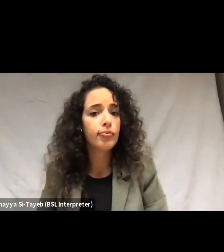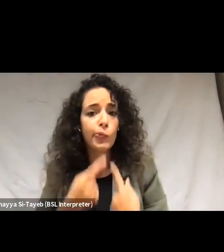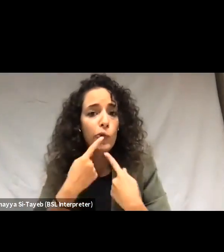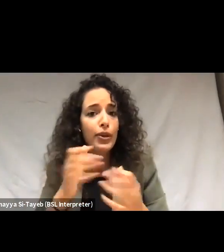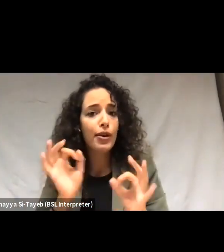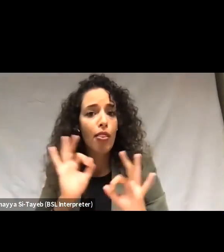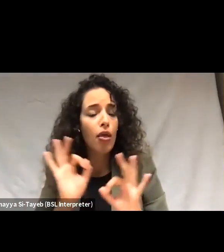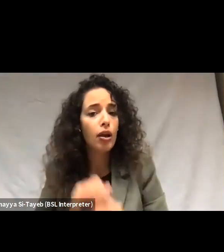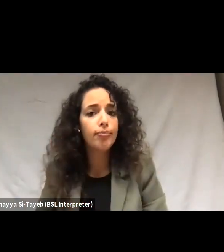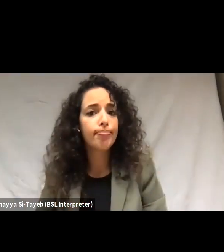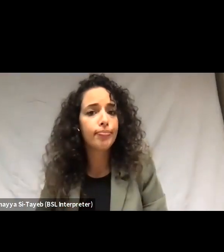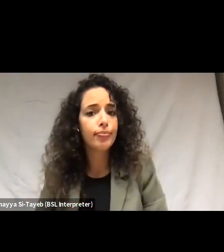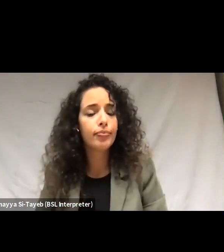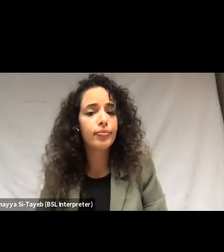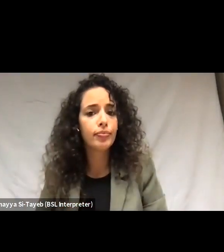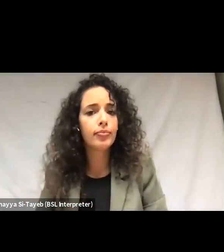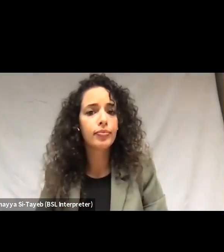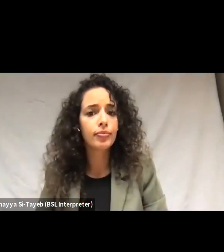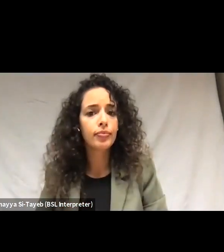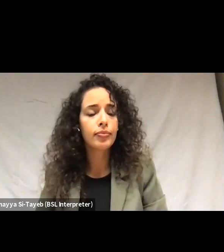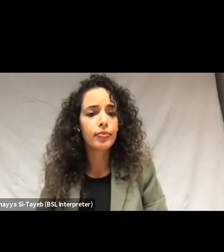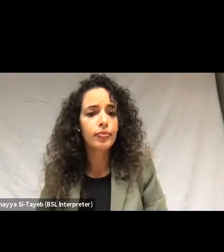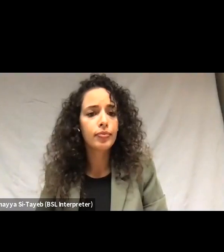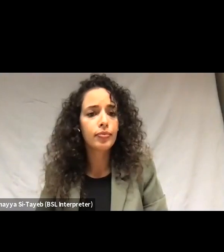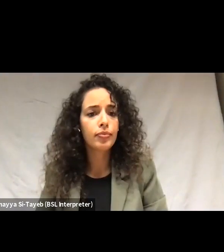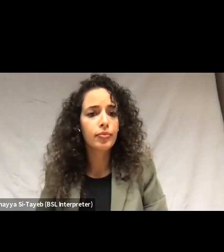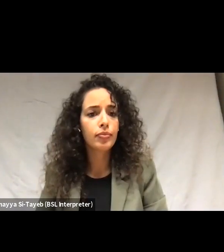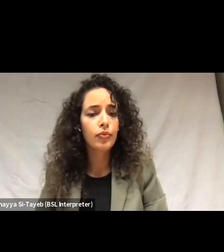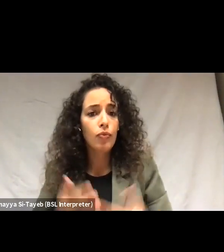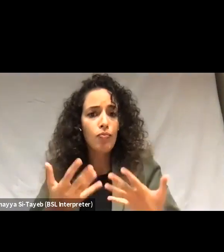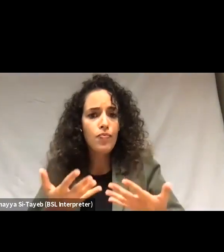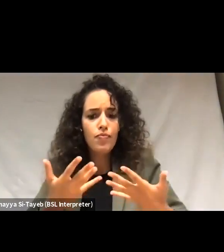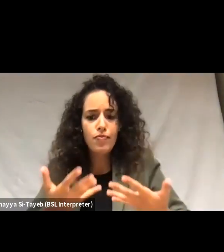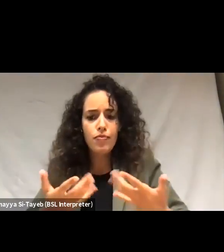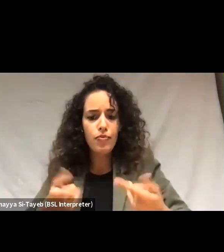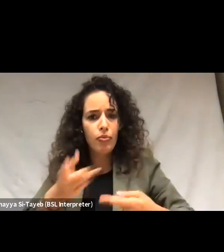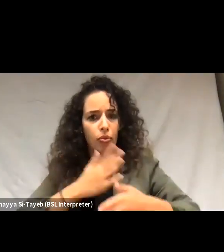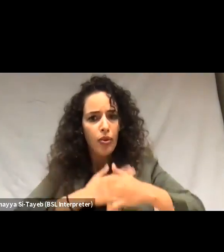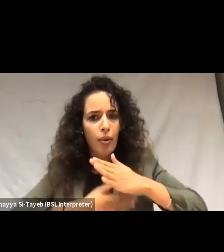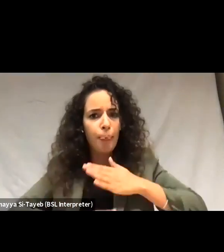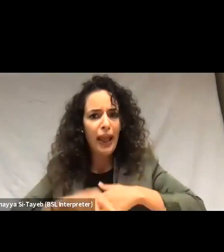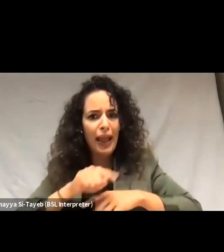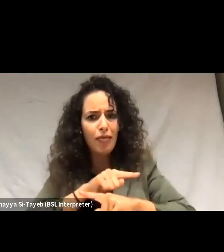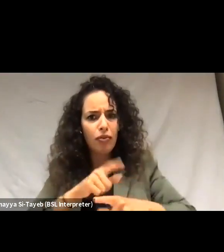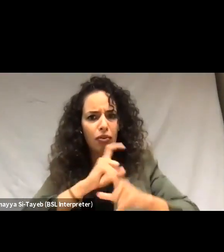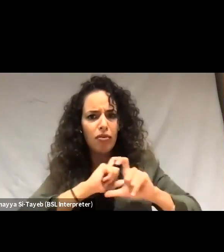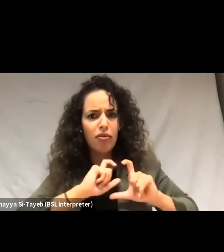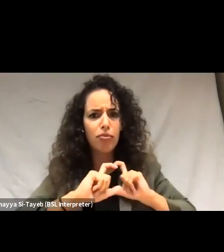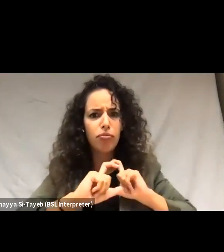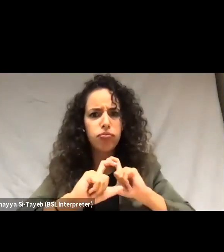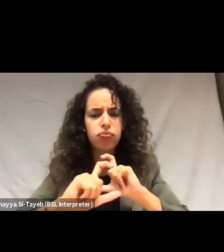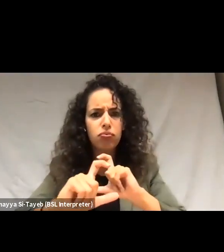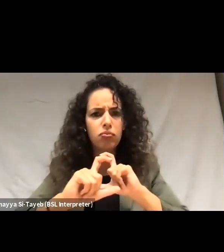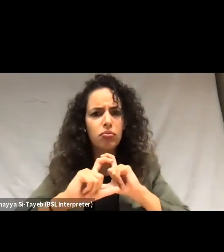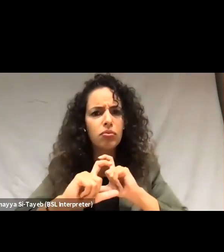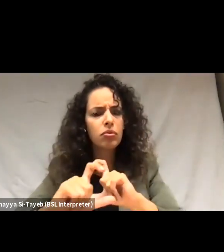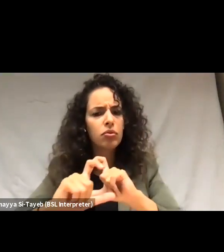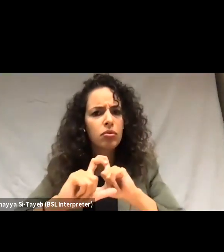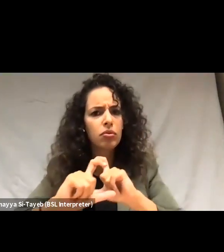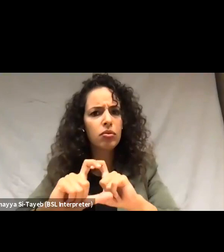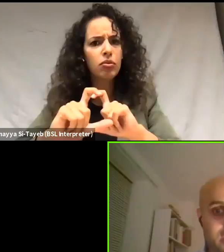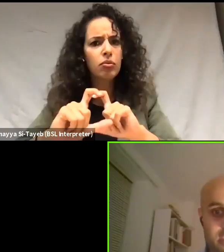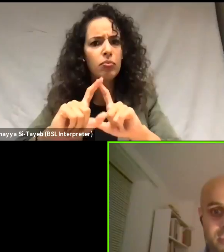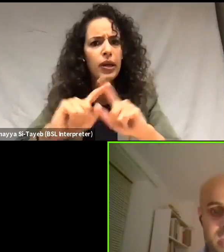so, even now that sort of behavior continues where the verification isn't